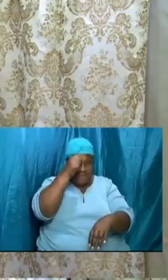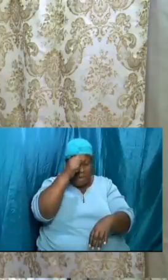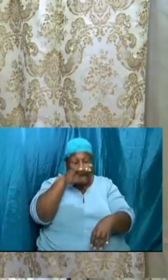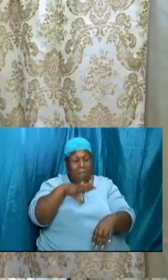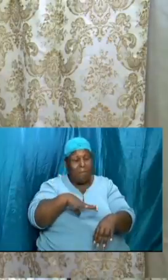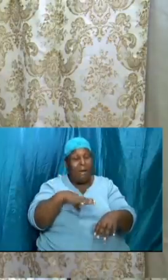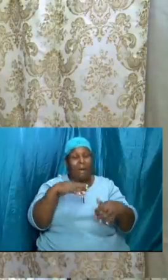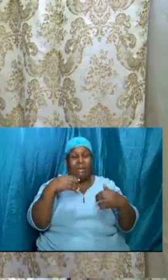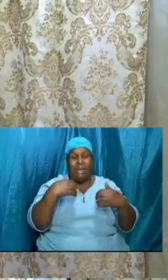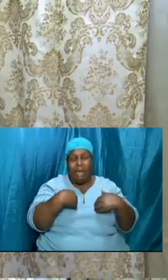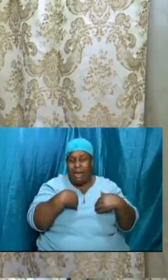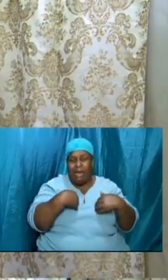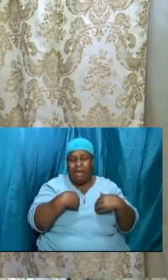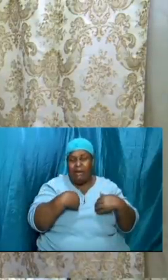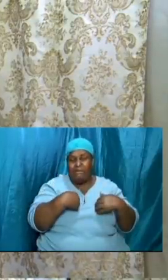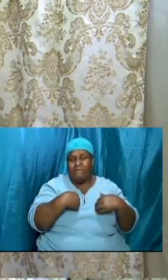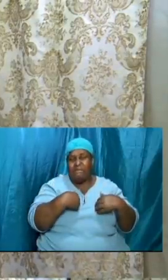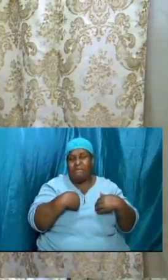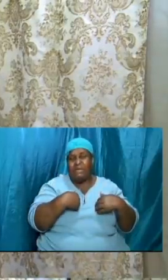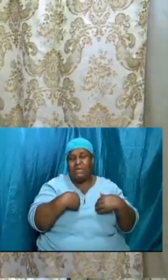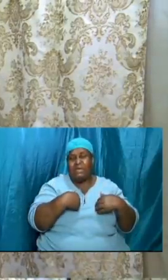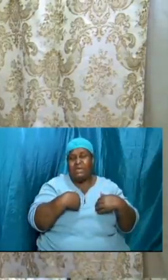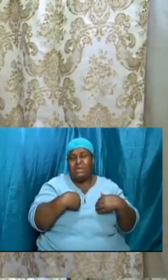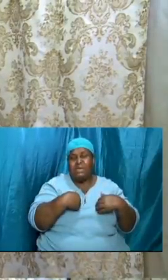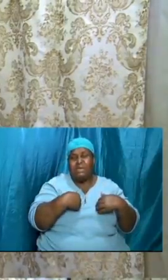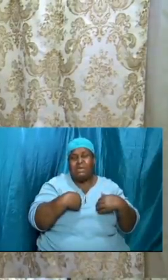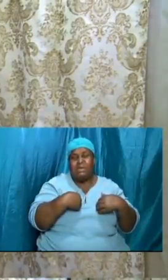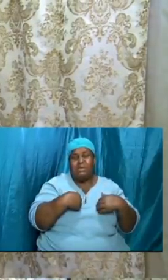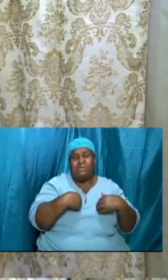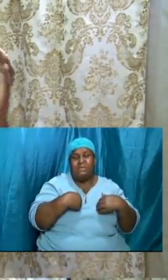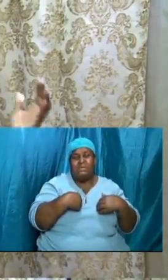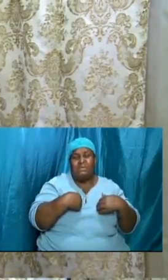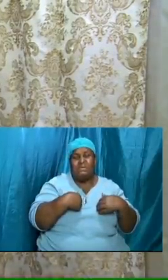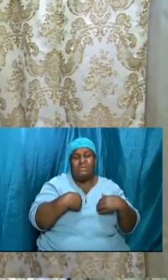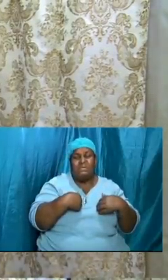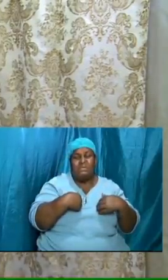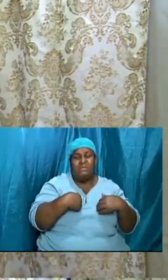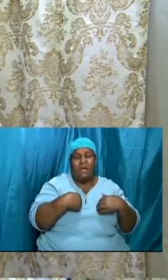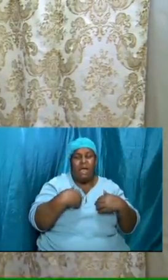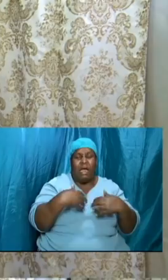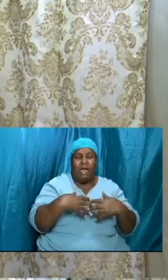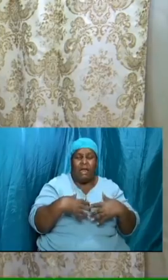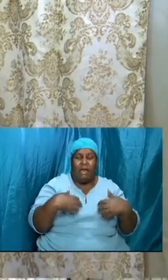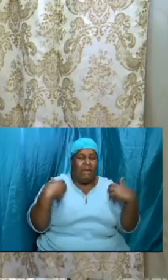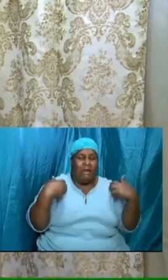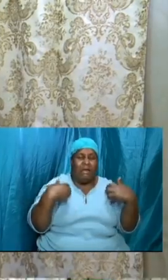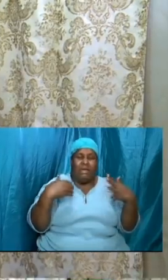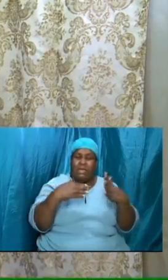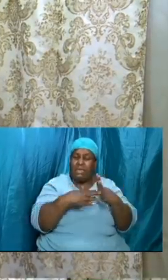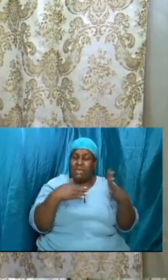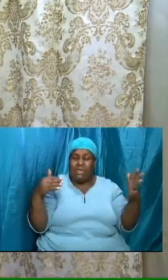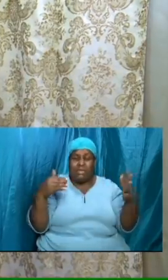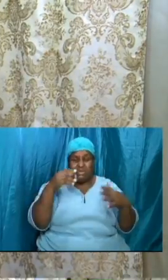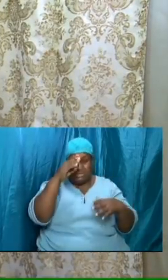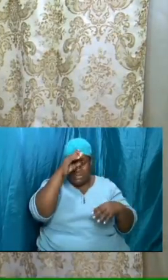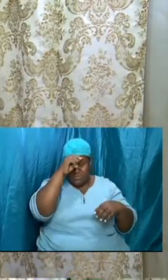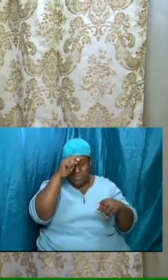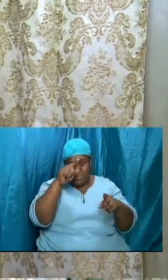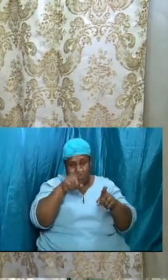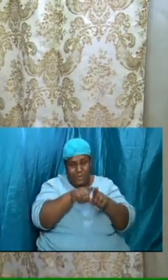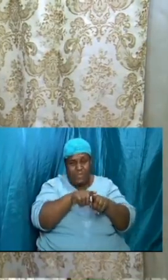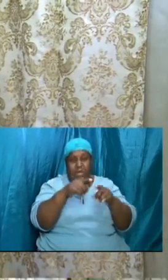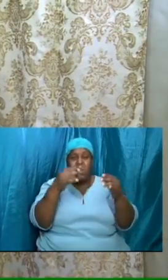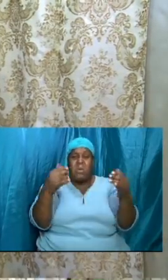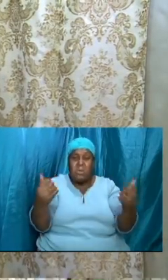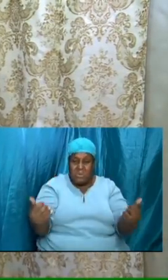his brother now is the time given that we are going through these things and we are understanding and seeing